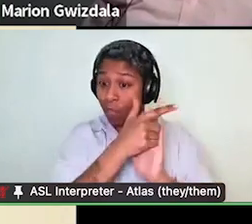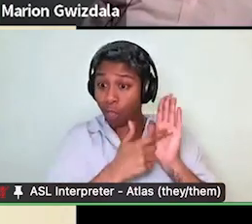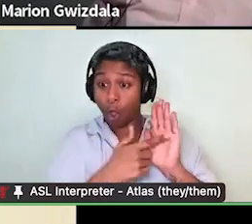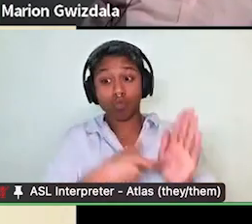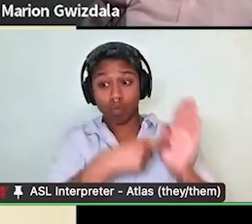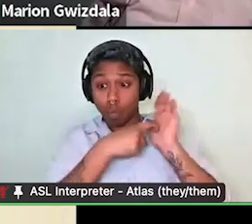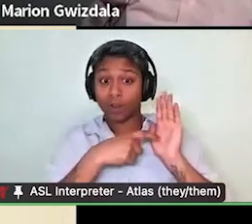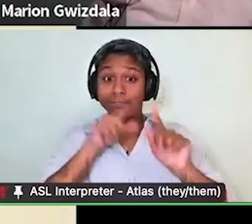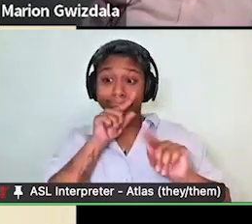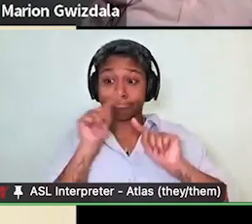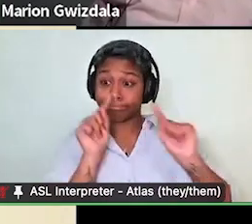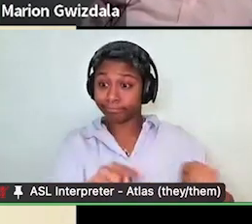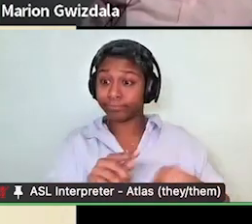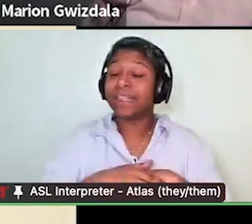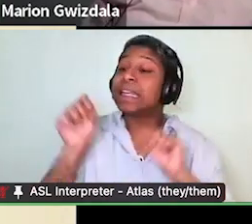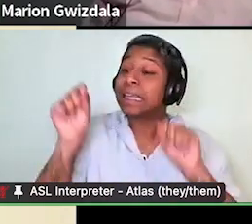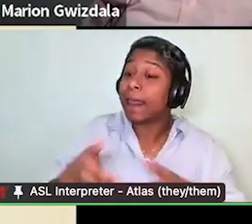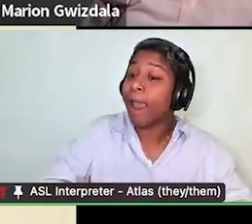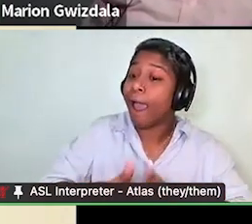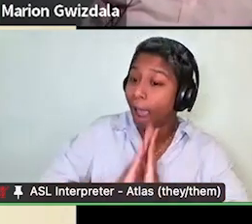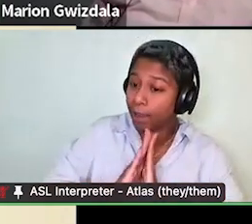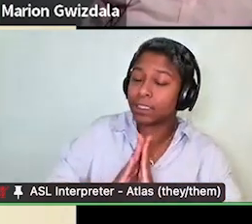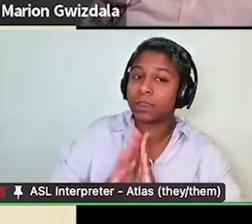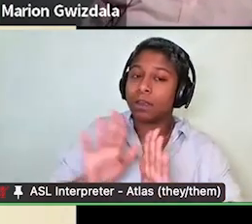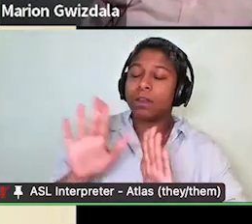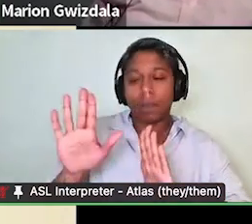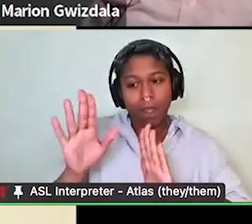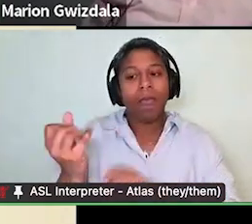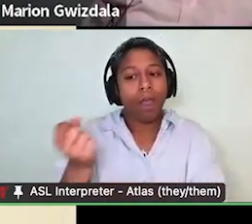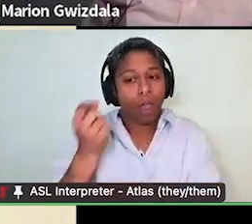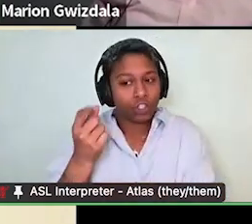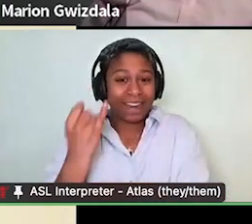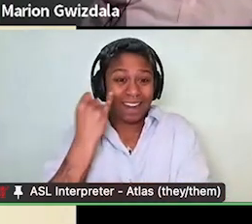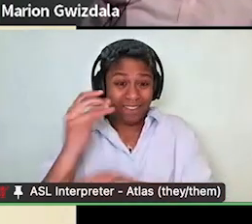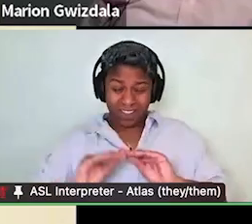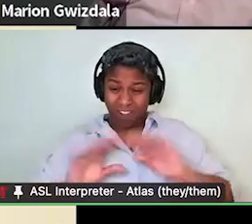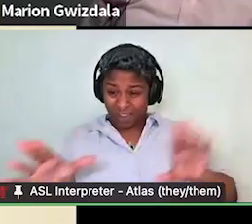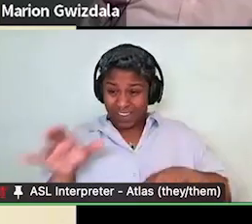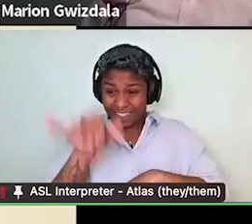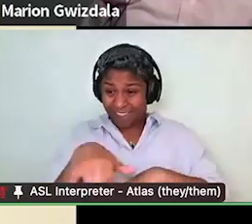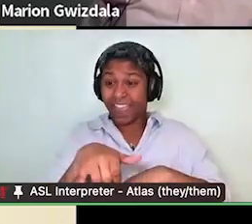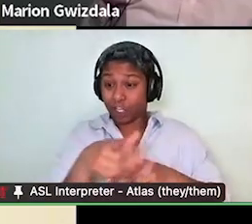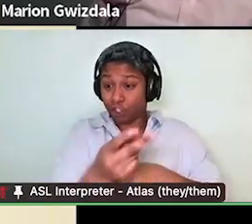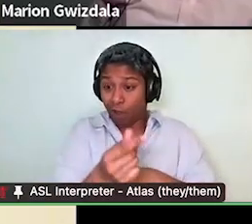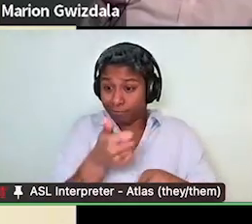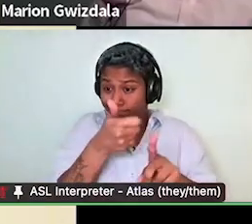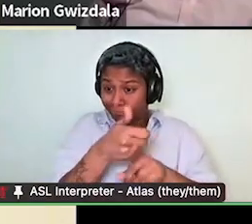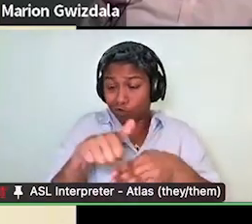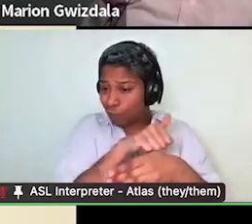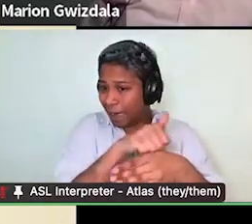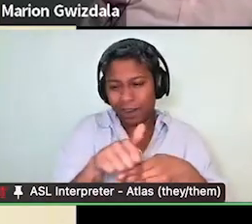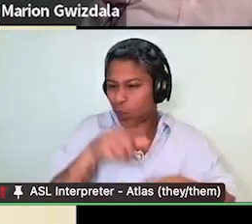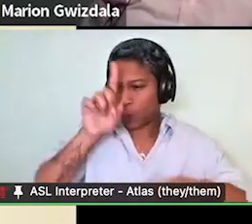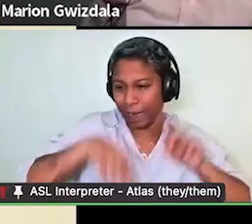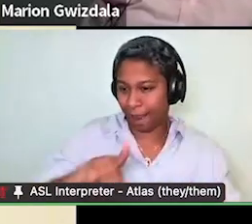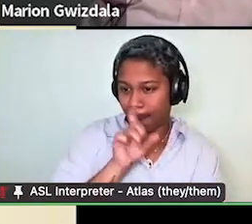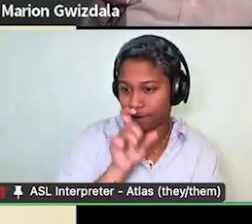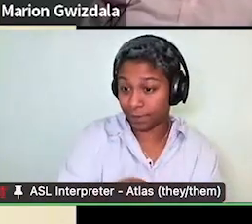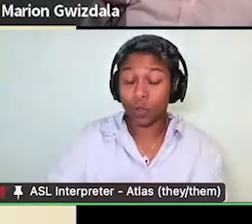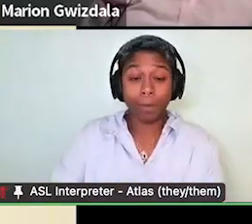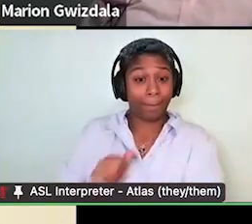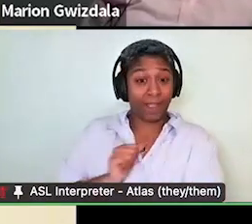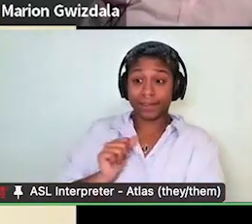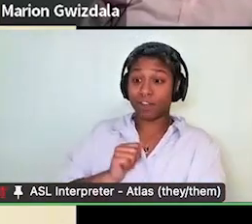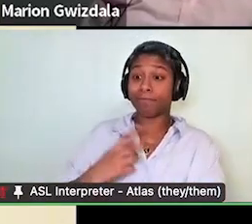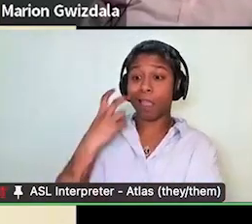it's obvious that the dog has been trained. So, for instance, I'm blind and my